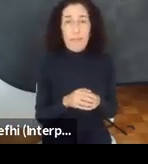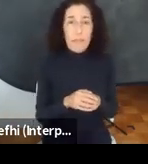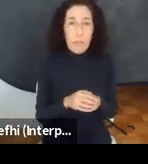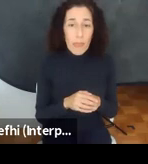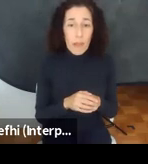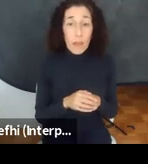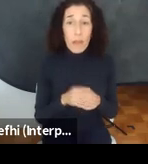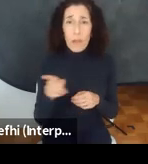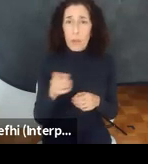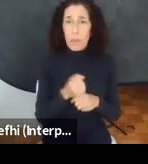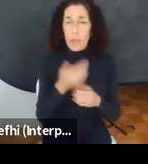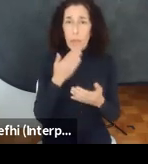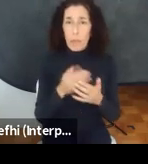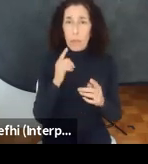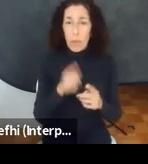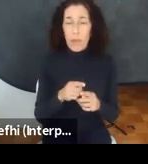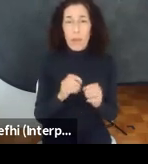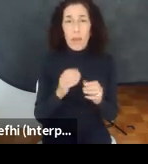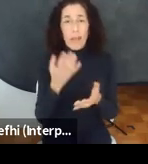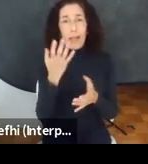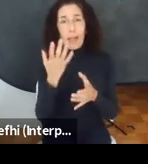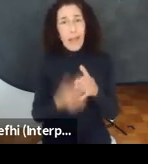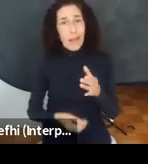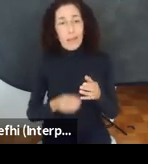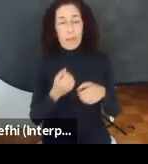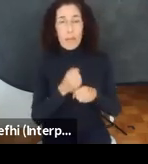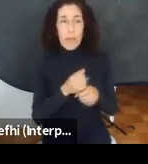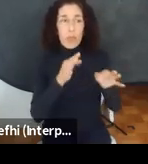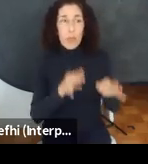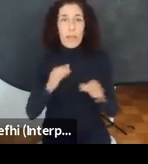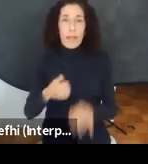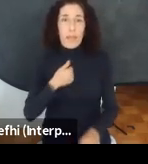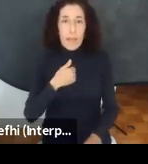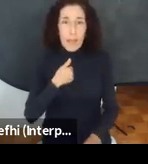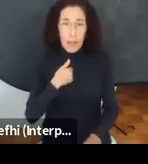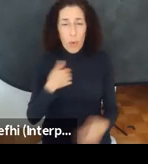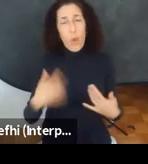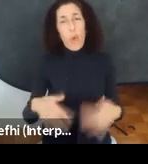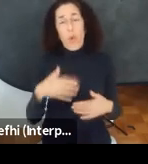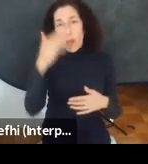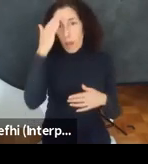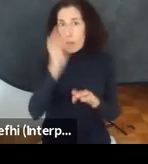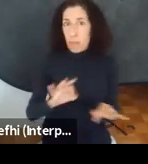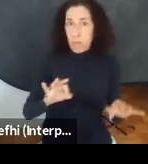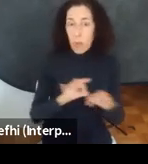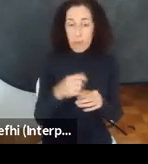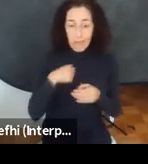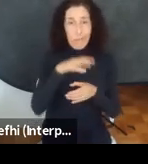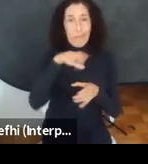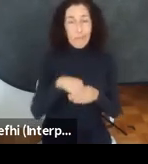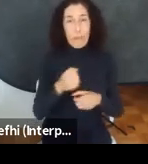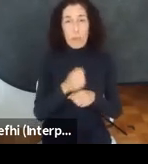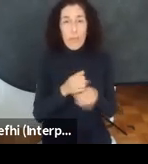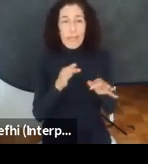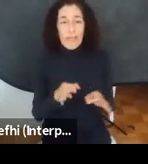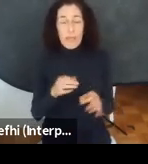choices about what they want. Yeah. And so it's so important to be able to be in a situation where you get to retire. And